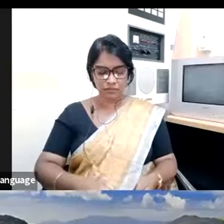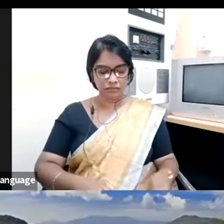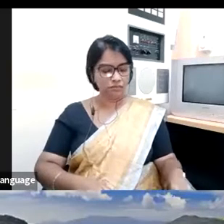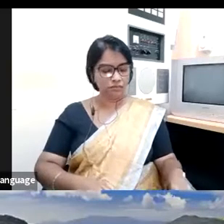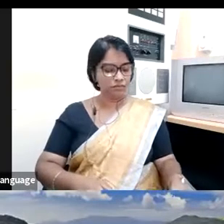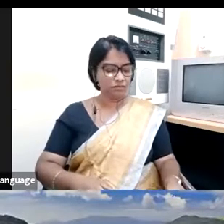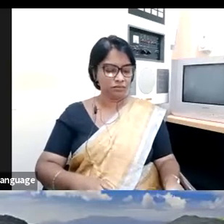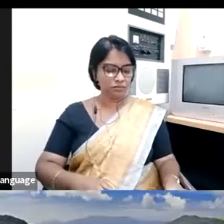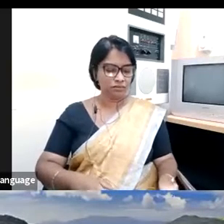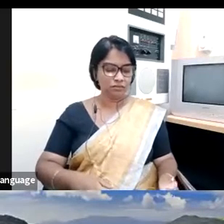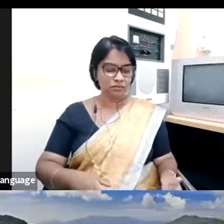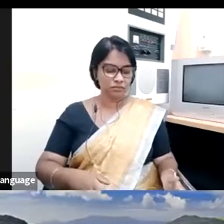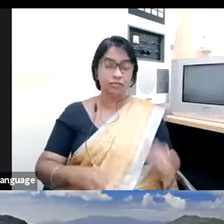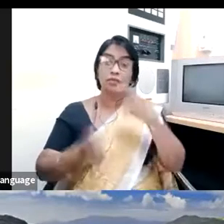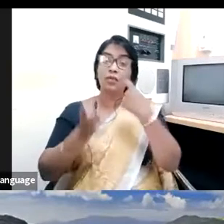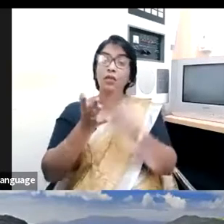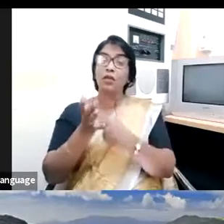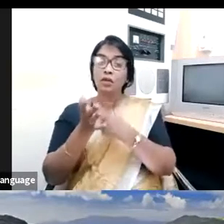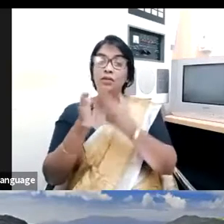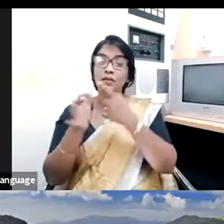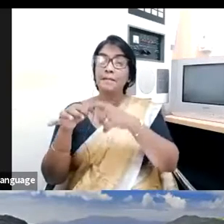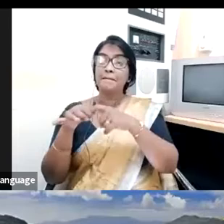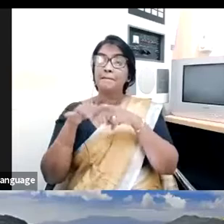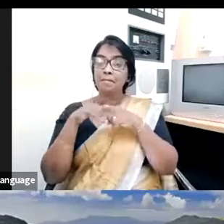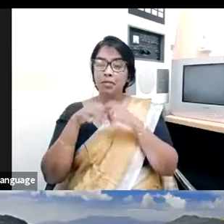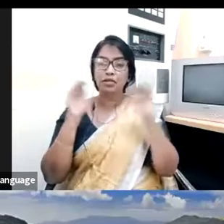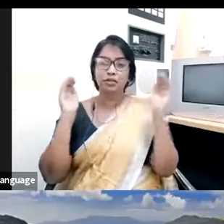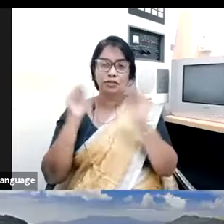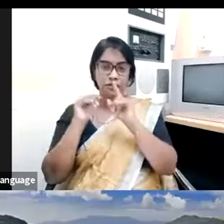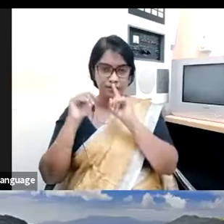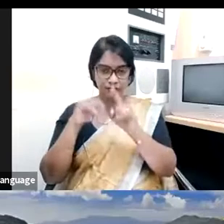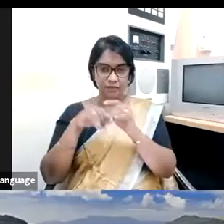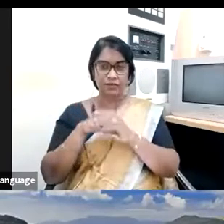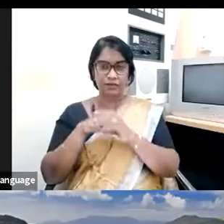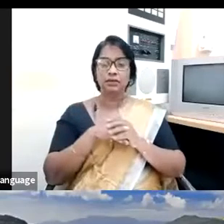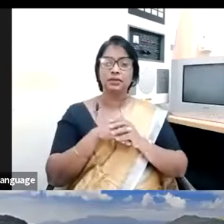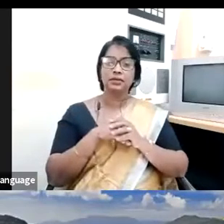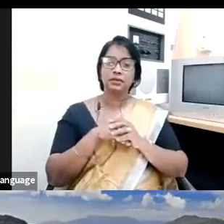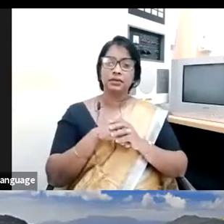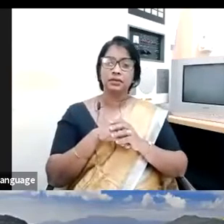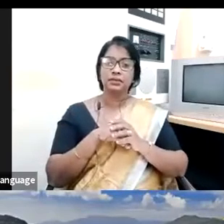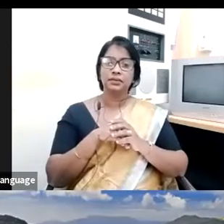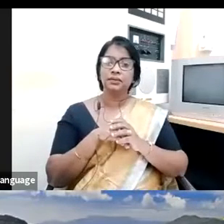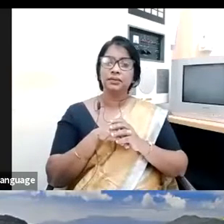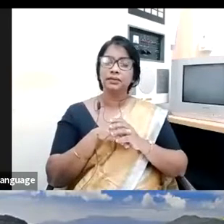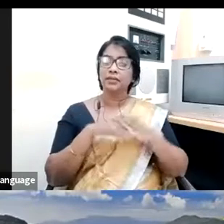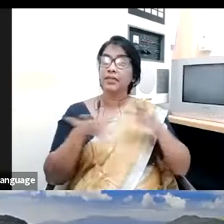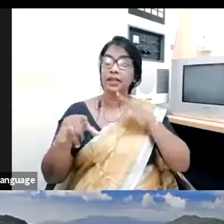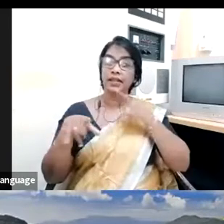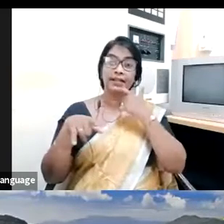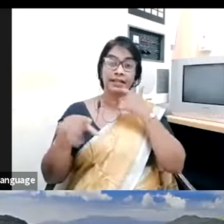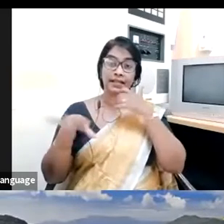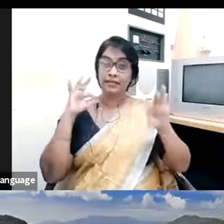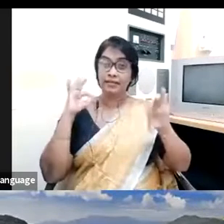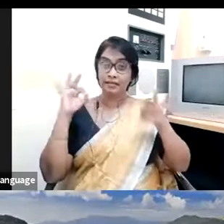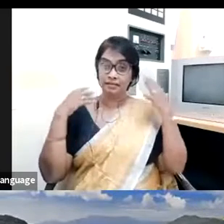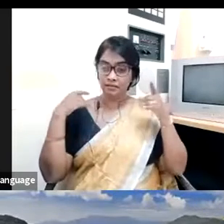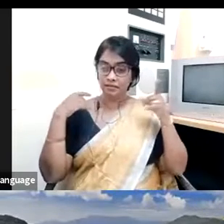briefly about the impact of CO2 on the yield of tea plantations. If we reduce CO2 as we envisage by